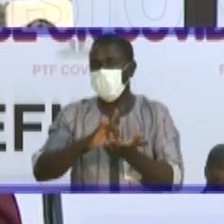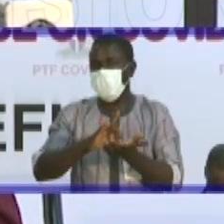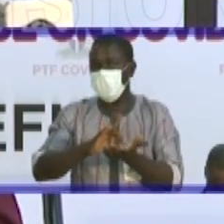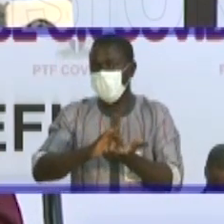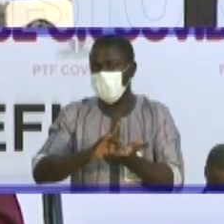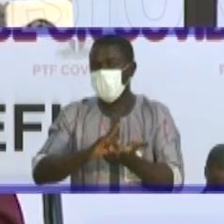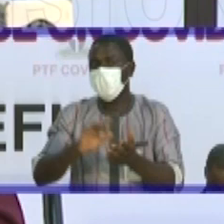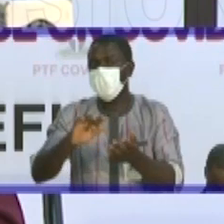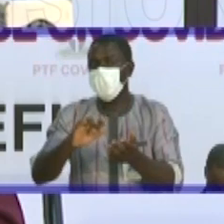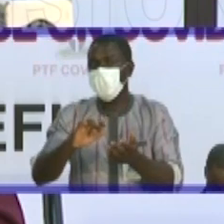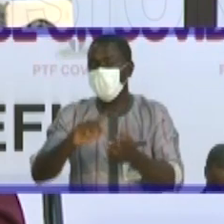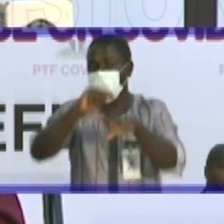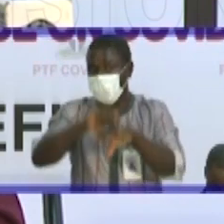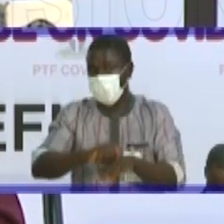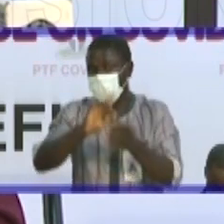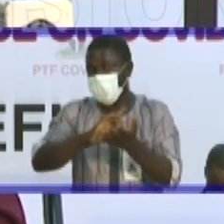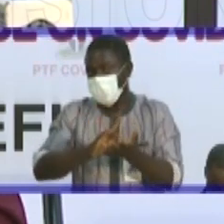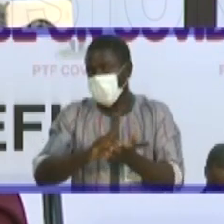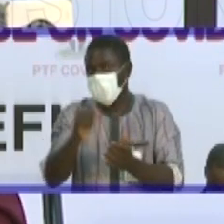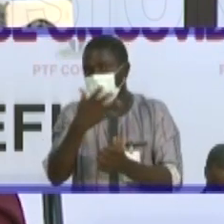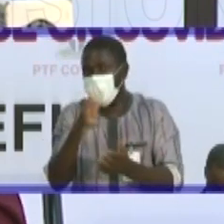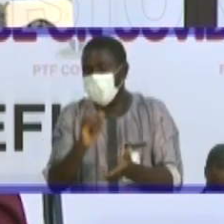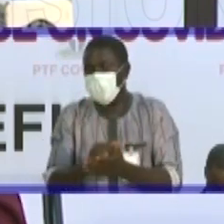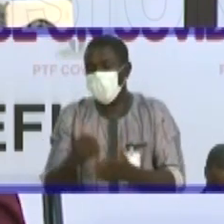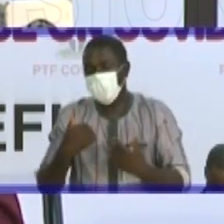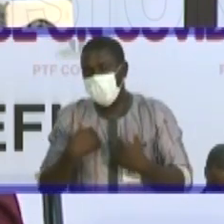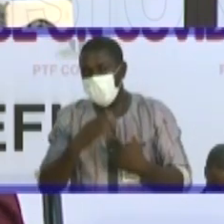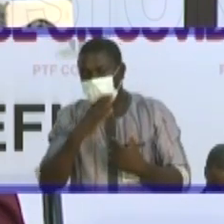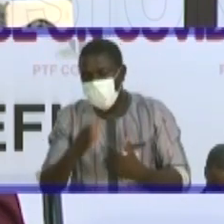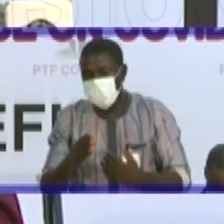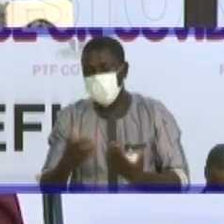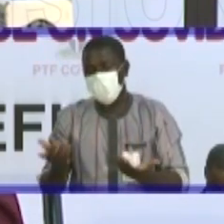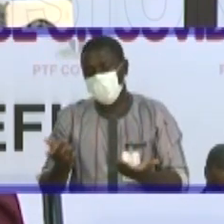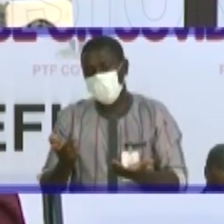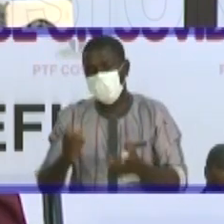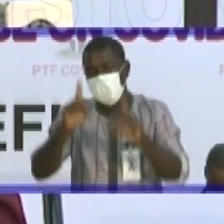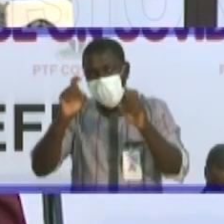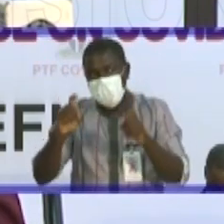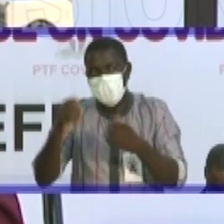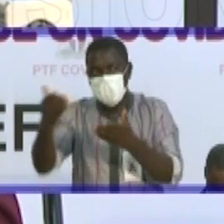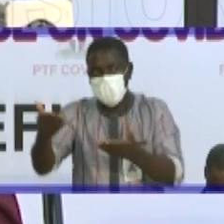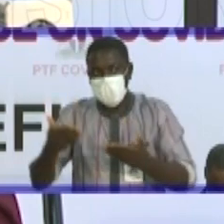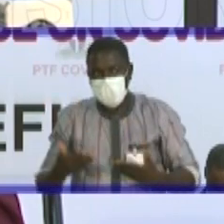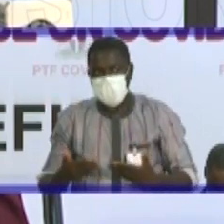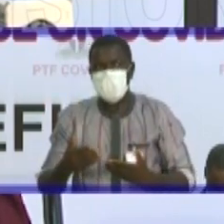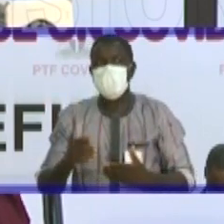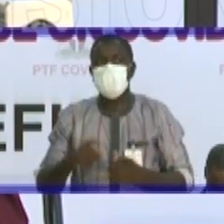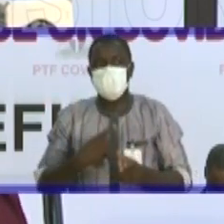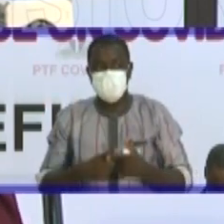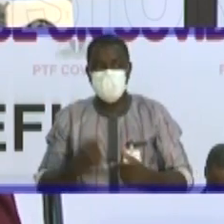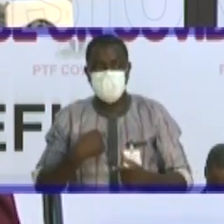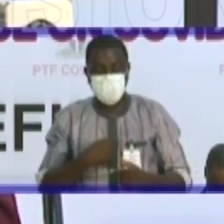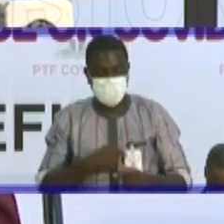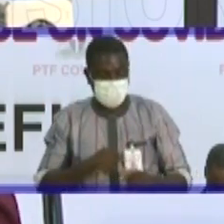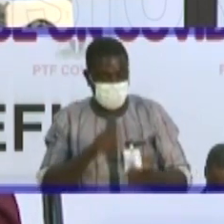is thought to have efficacy should be brought forward, and we'll gladly look through it. Since